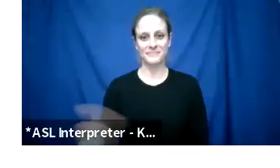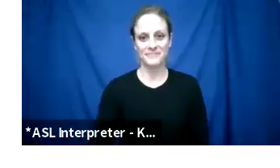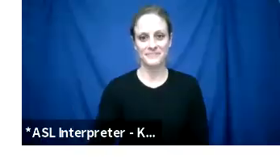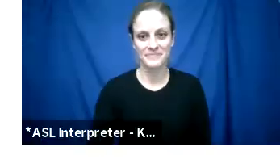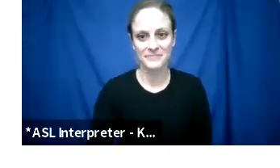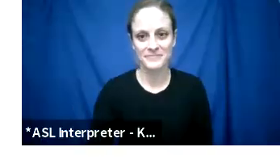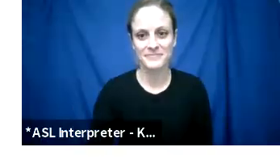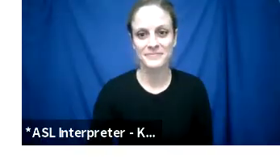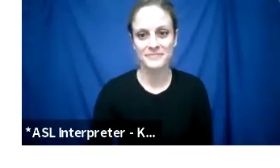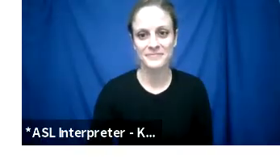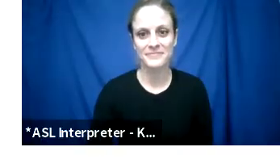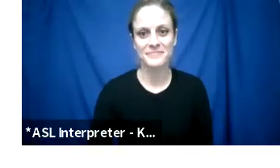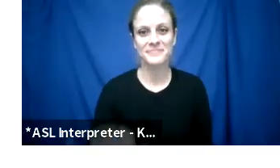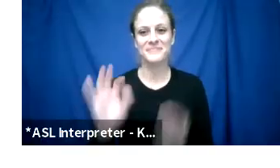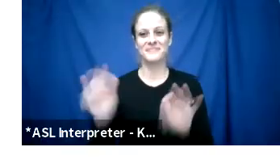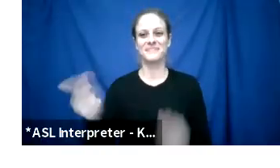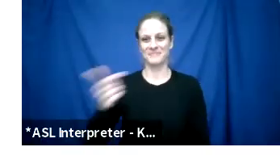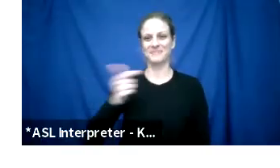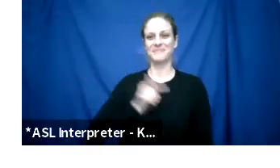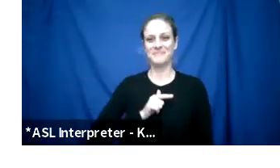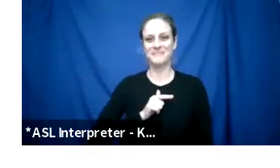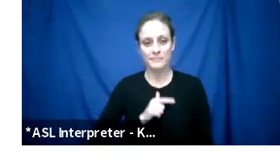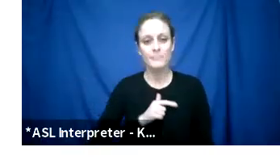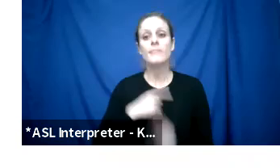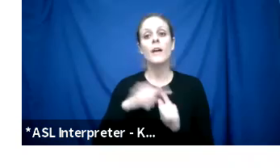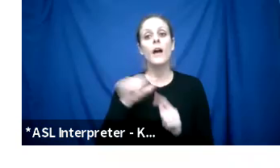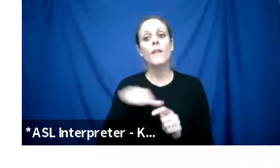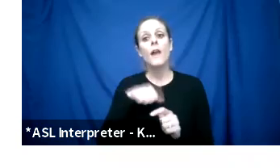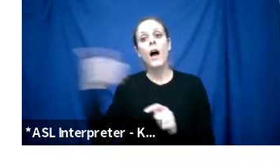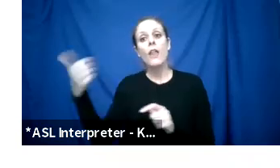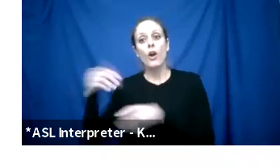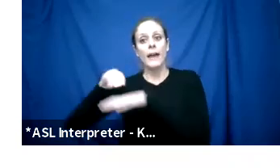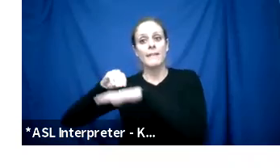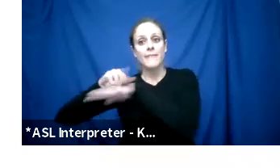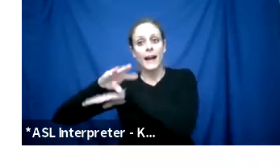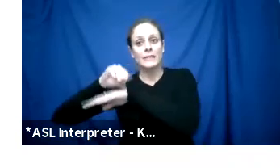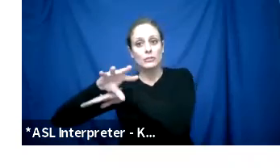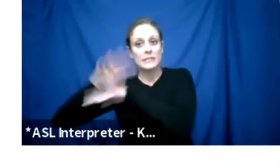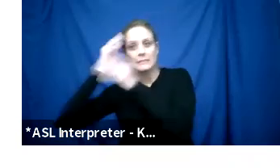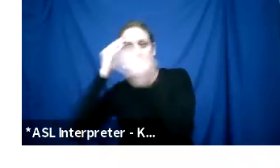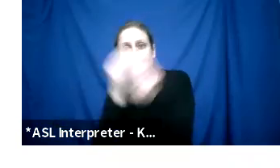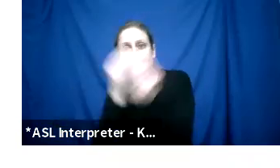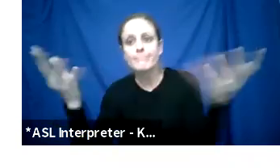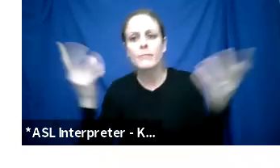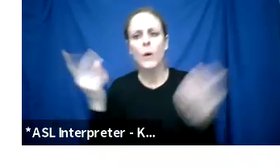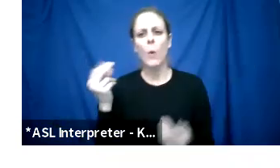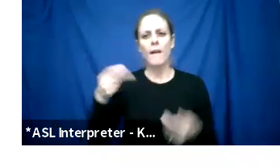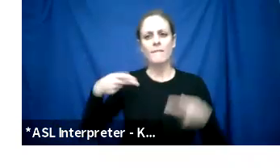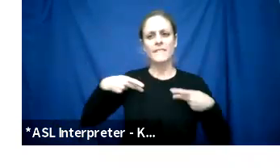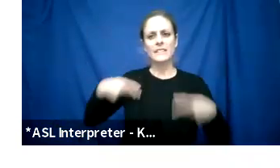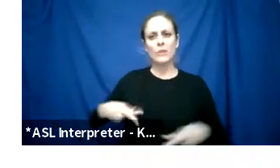So we also provide another advisory about what is physical therapy